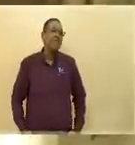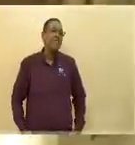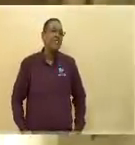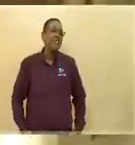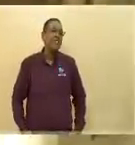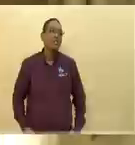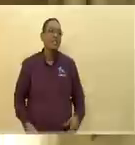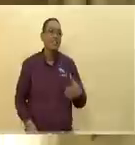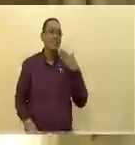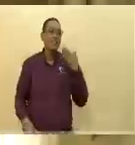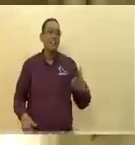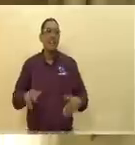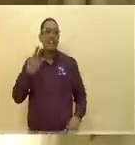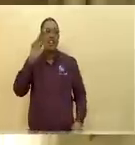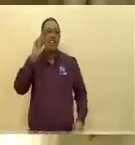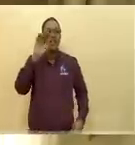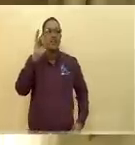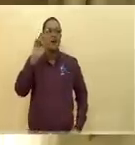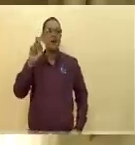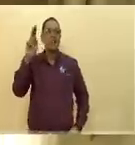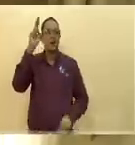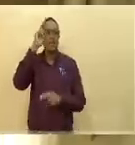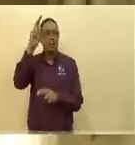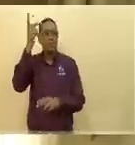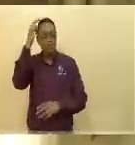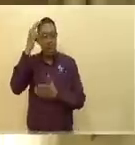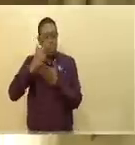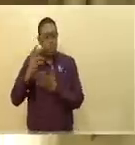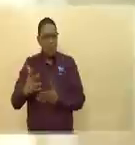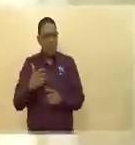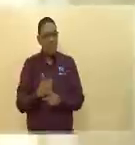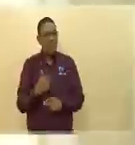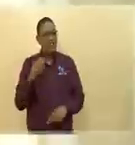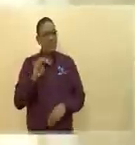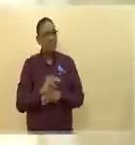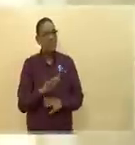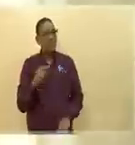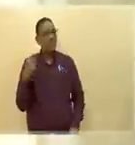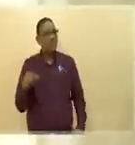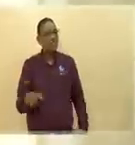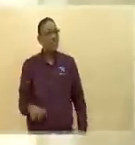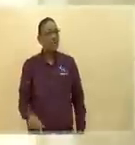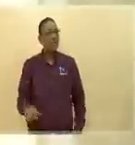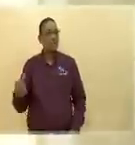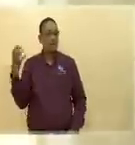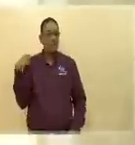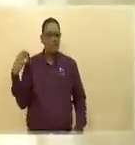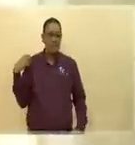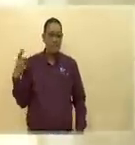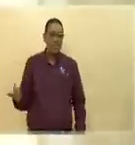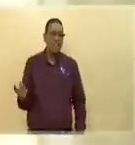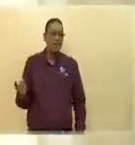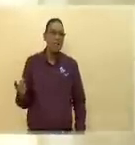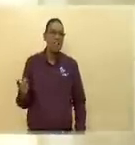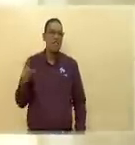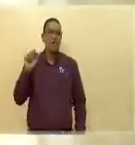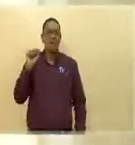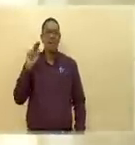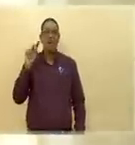Thank you, Naomi. Honorable Prime Minister Holness, Minister Green, Permanent Secretary Audrey